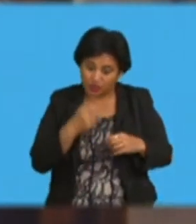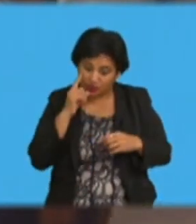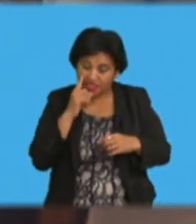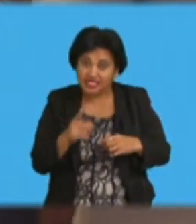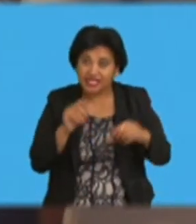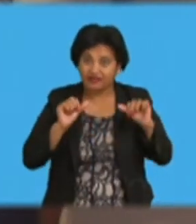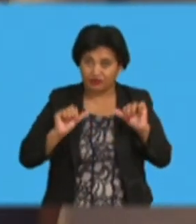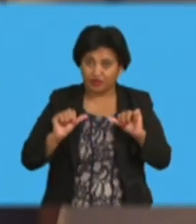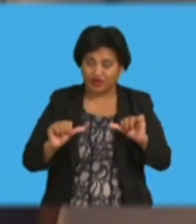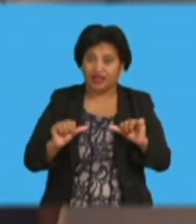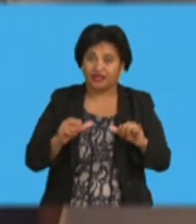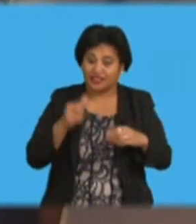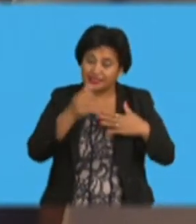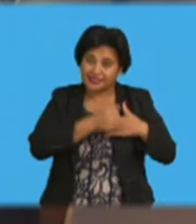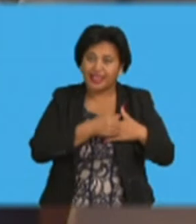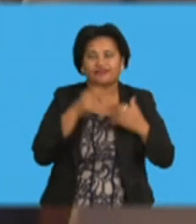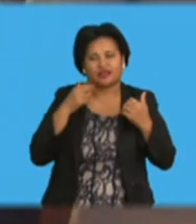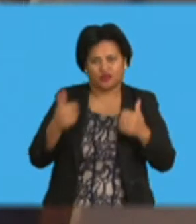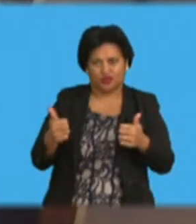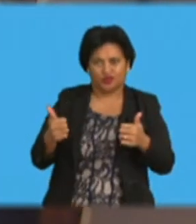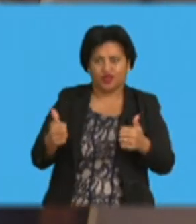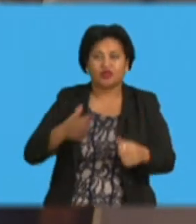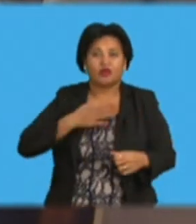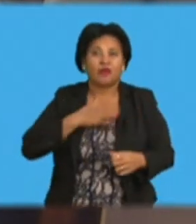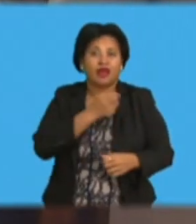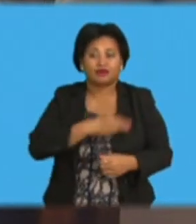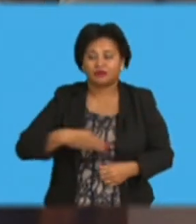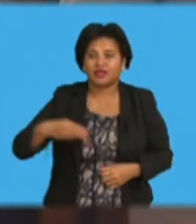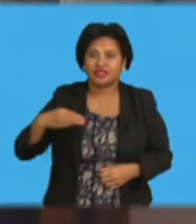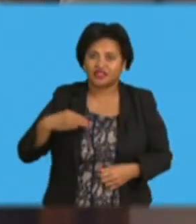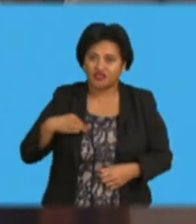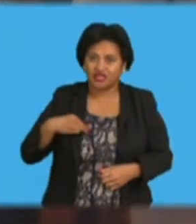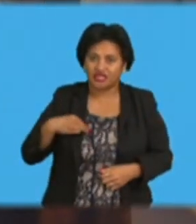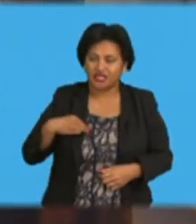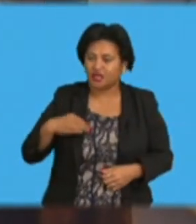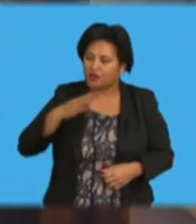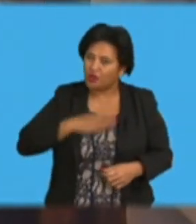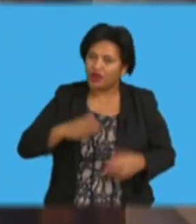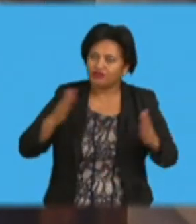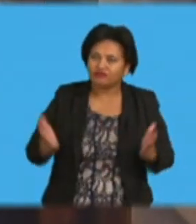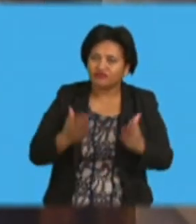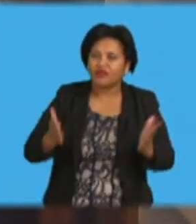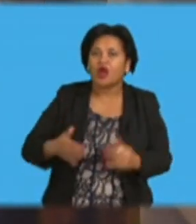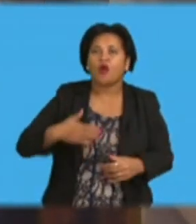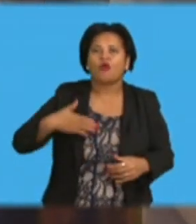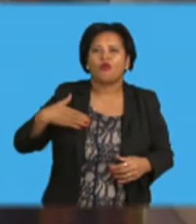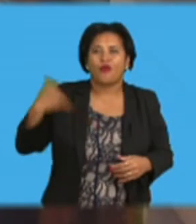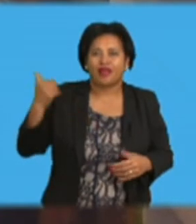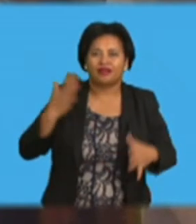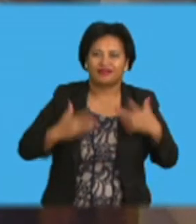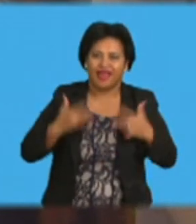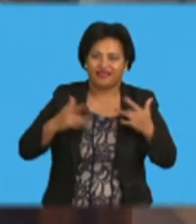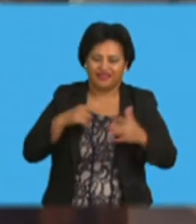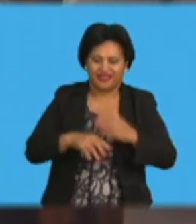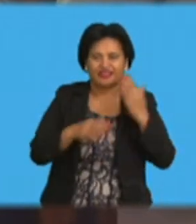Medical Services is fully committed to the idea of wellness in the workplace. Wellness in the workplace, encouraging all staff